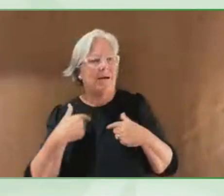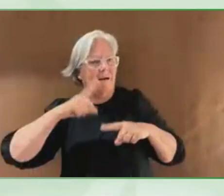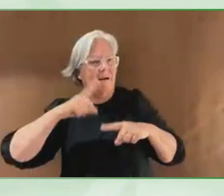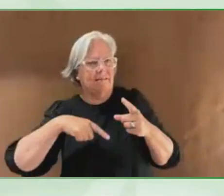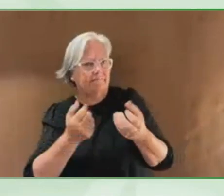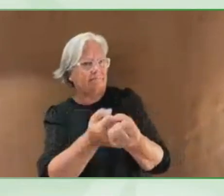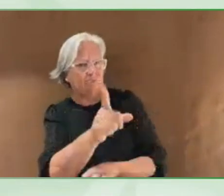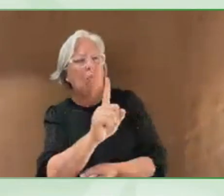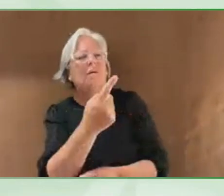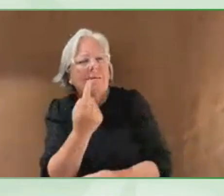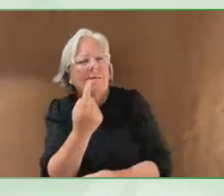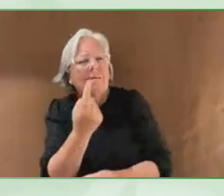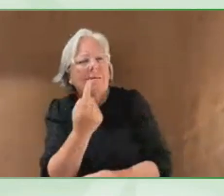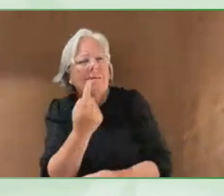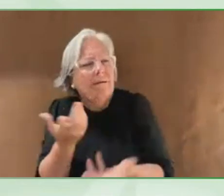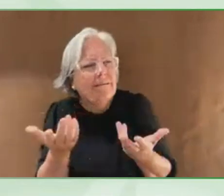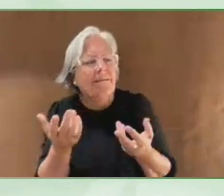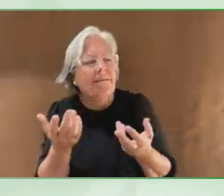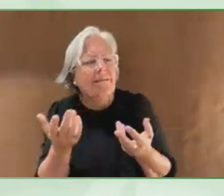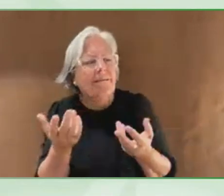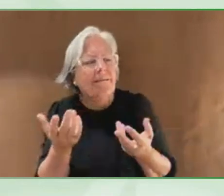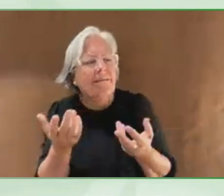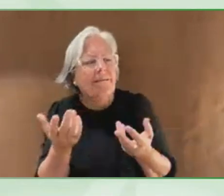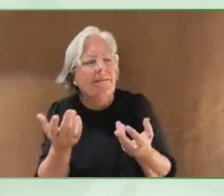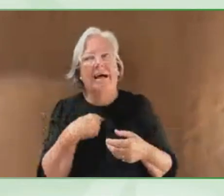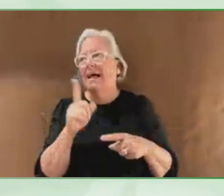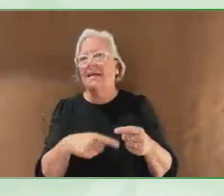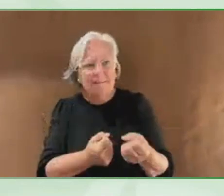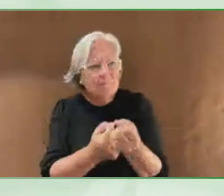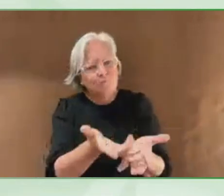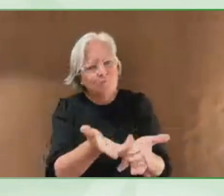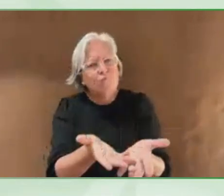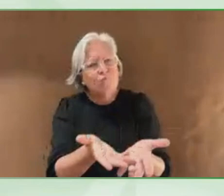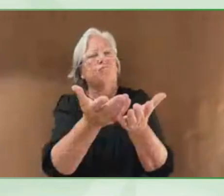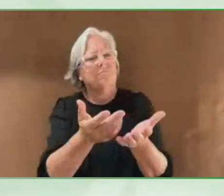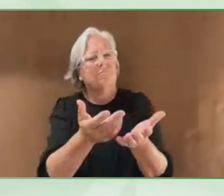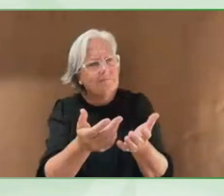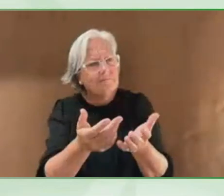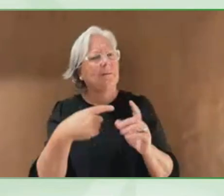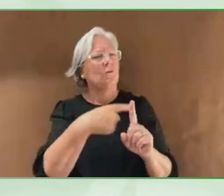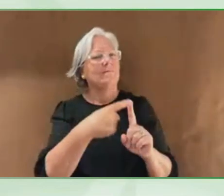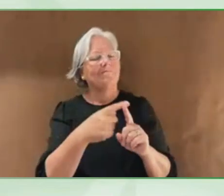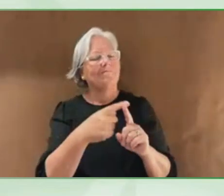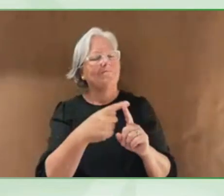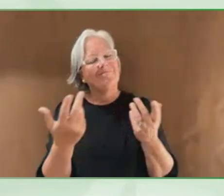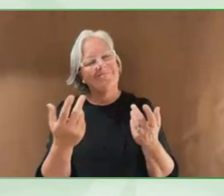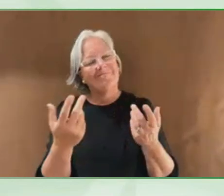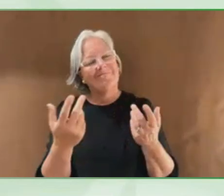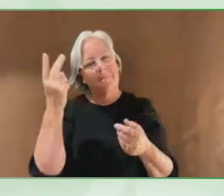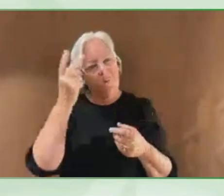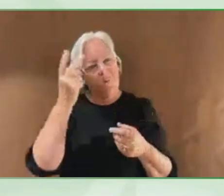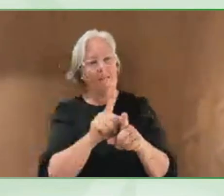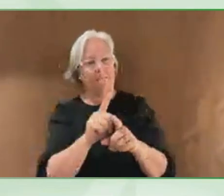make a difference. And therefore, I think it's really important that we have that two-way dialogue, that we